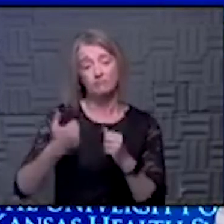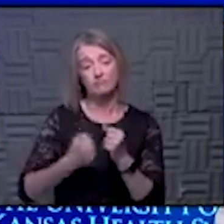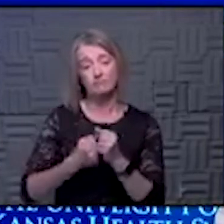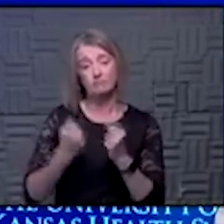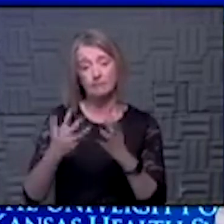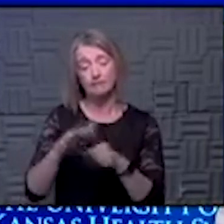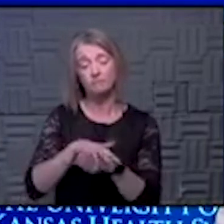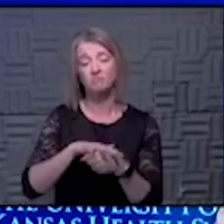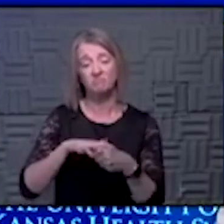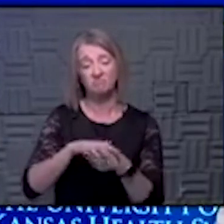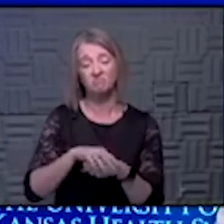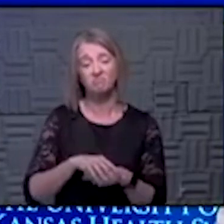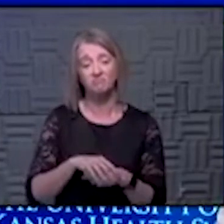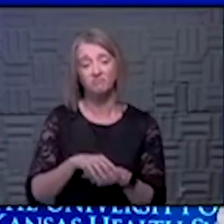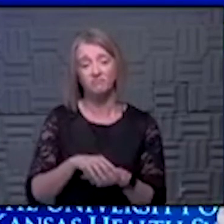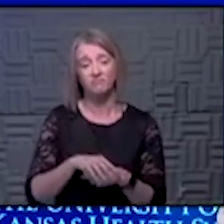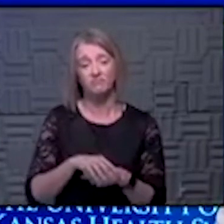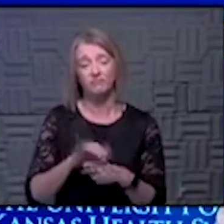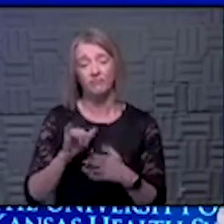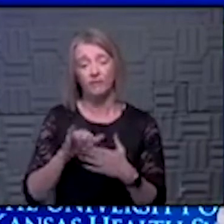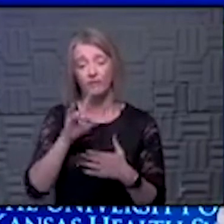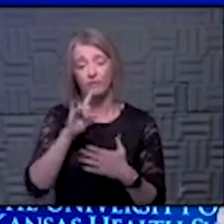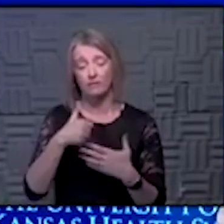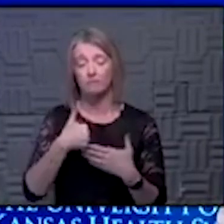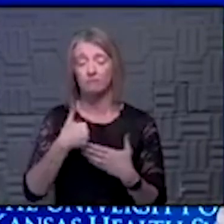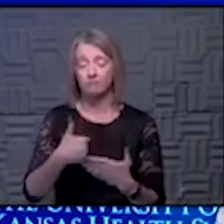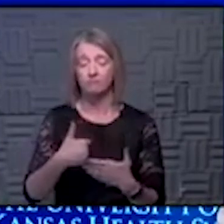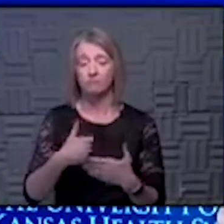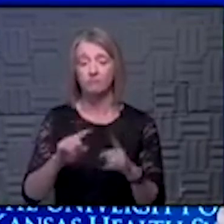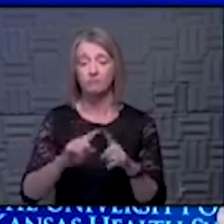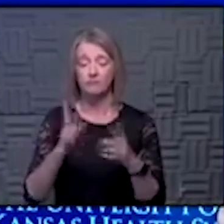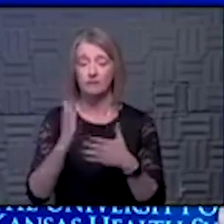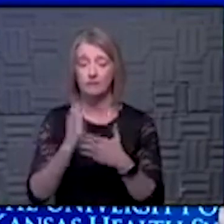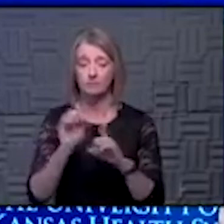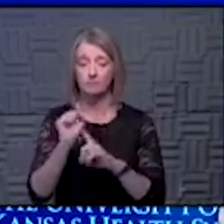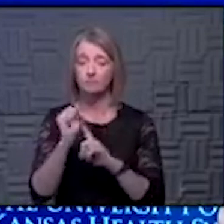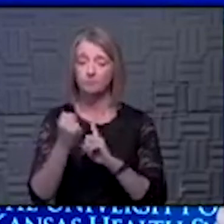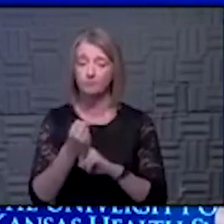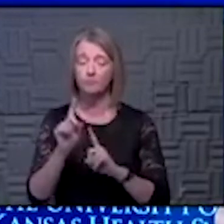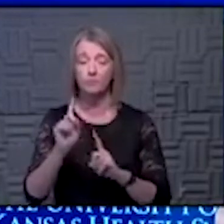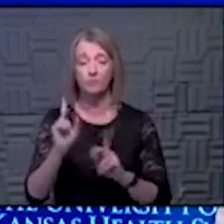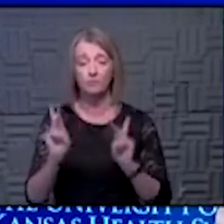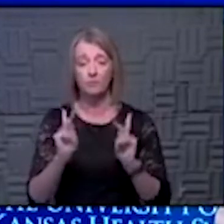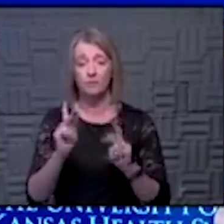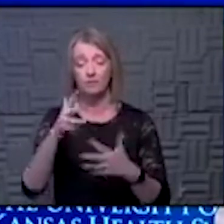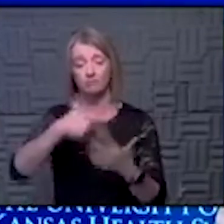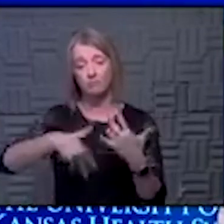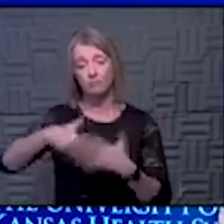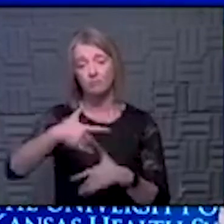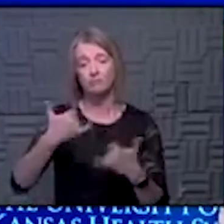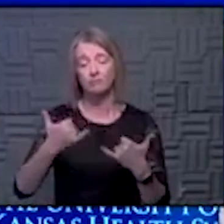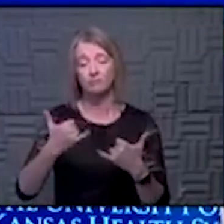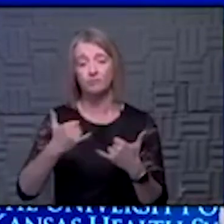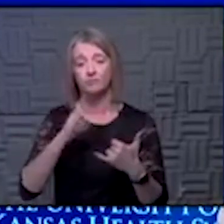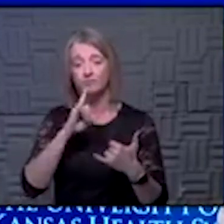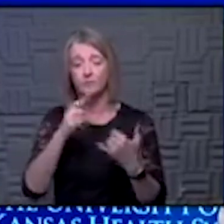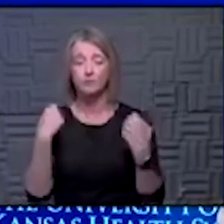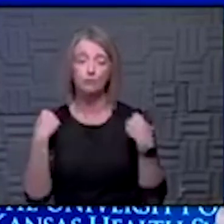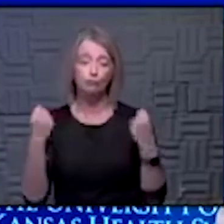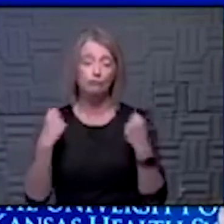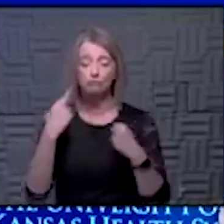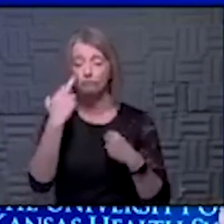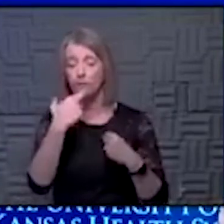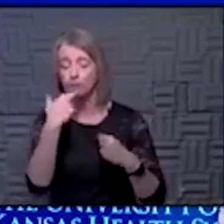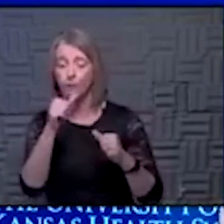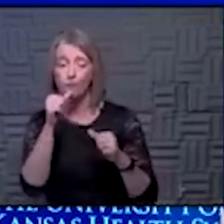areas. And that undoubtedly has helped. But there are a lot of other circumstances where people are interacting now, whether that be their gym or a